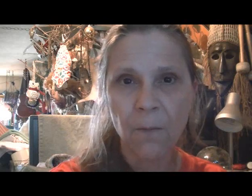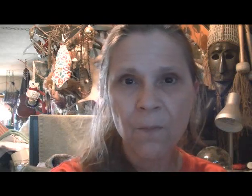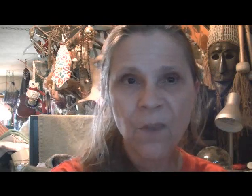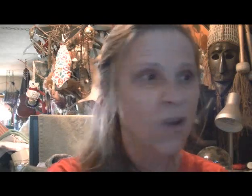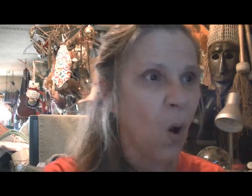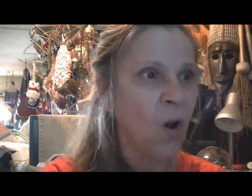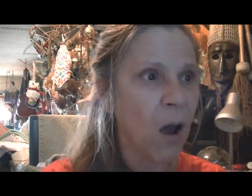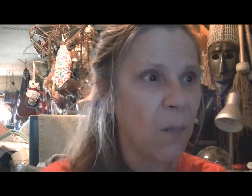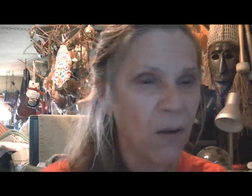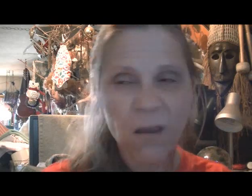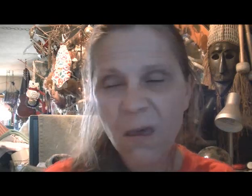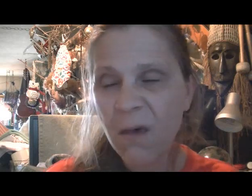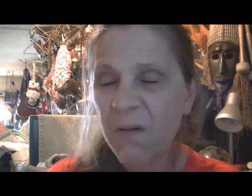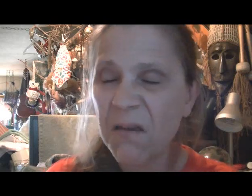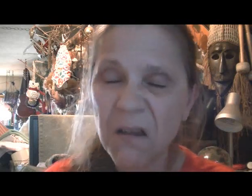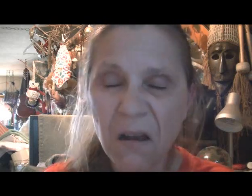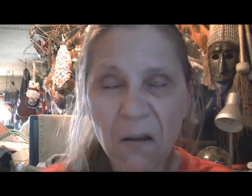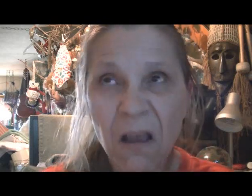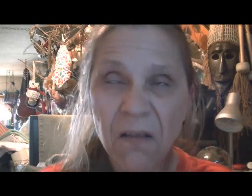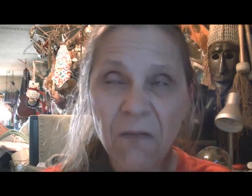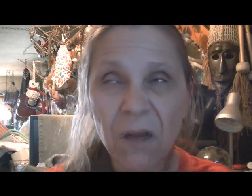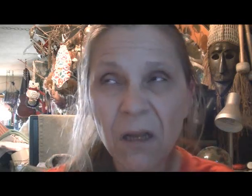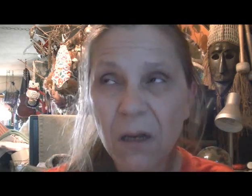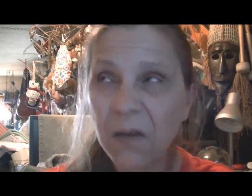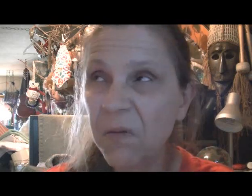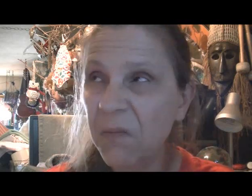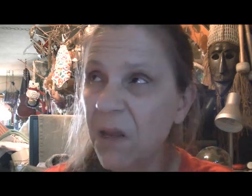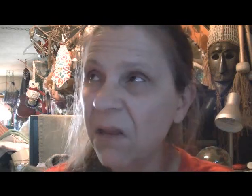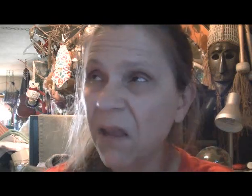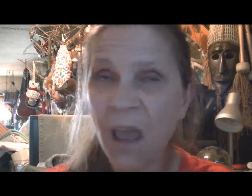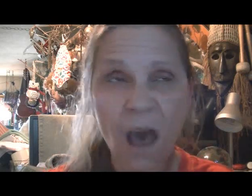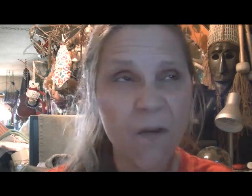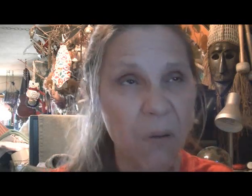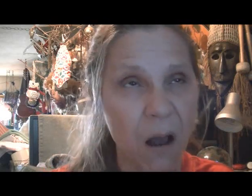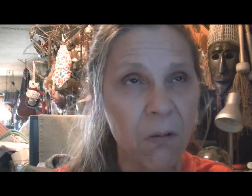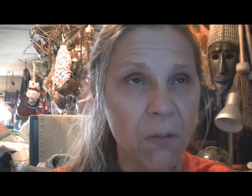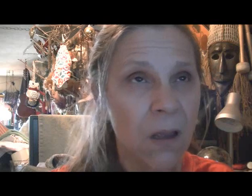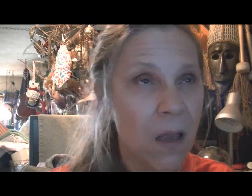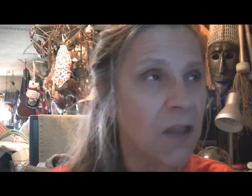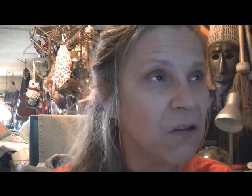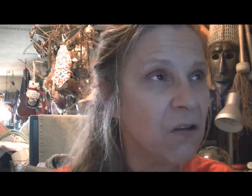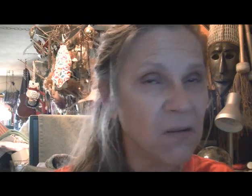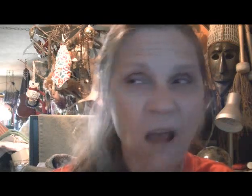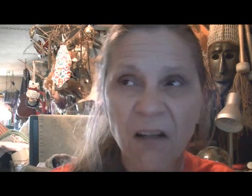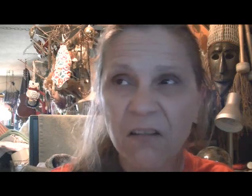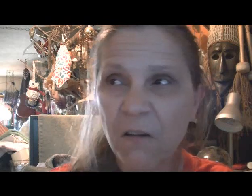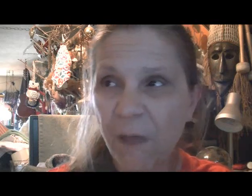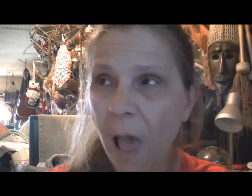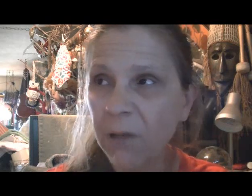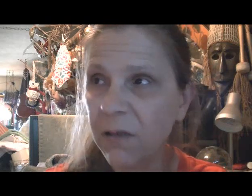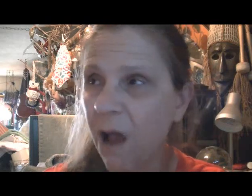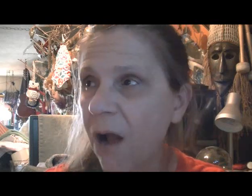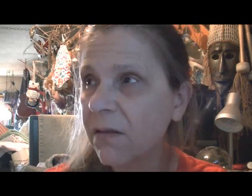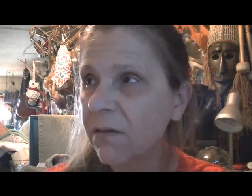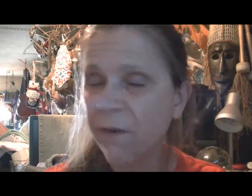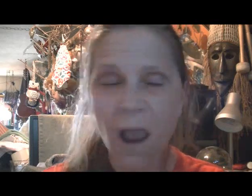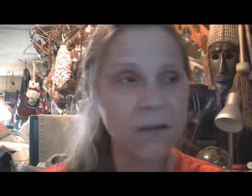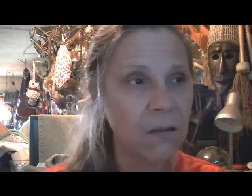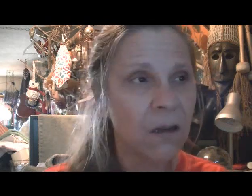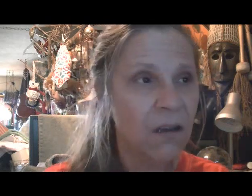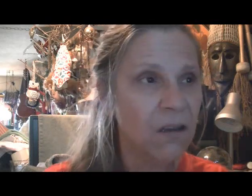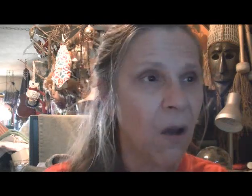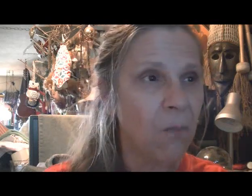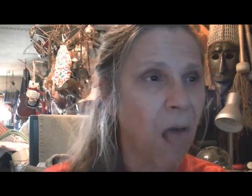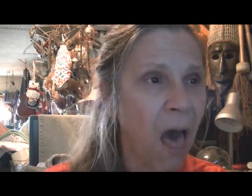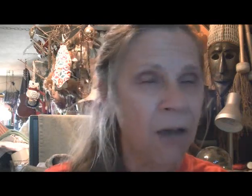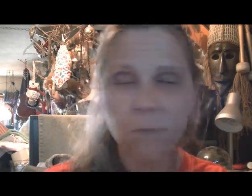like that. Going on about, oh, well, you know, they really need to admit that they have a problem and, you know, and talk to their family and talk to their friends